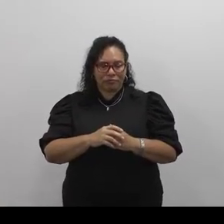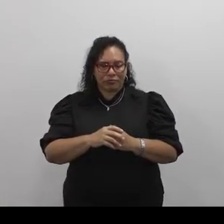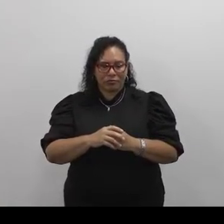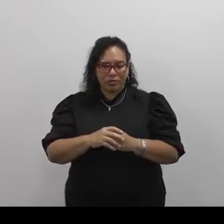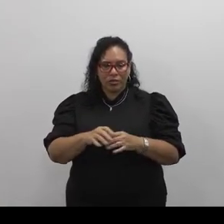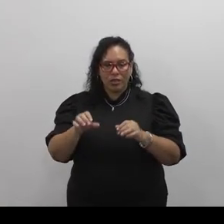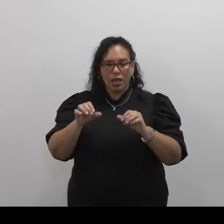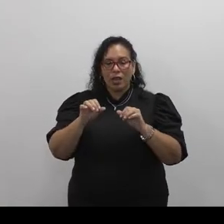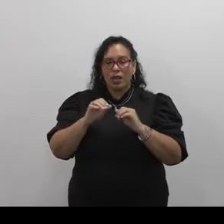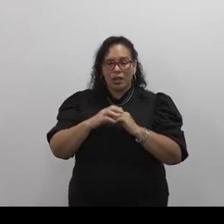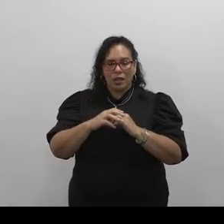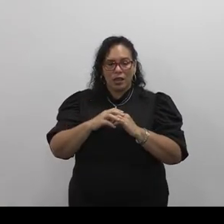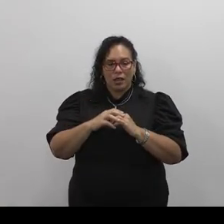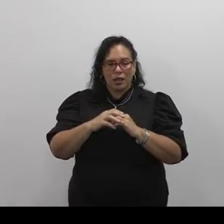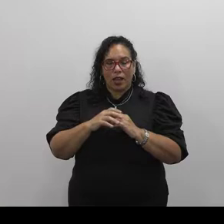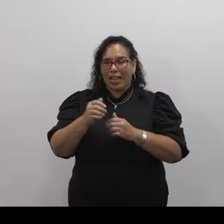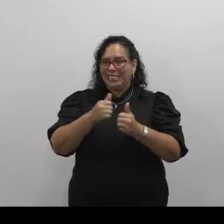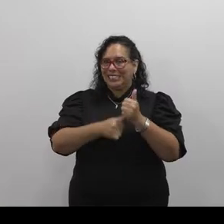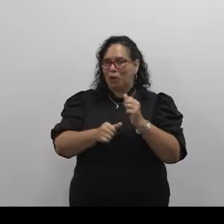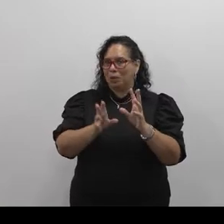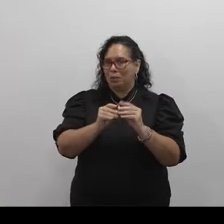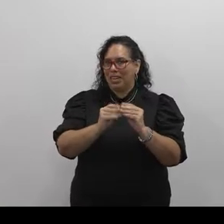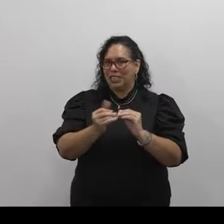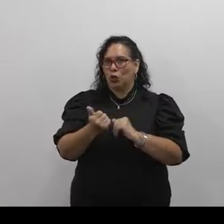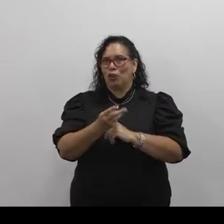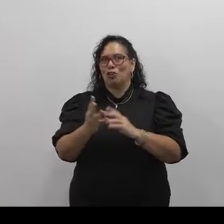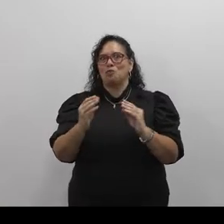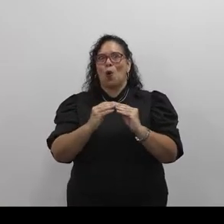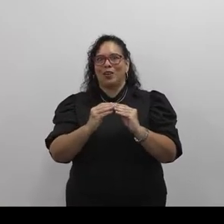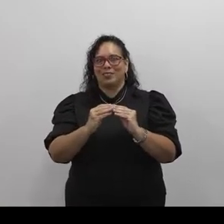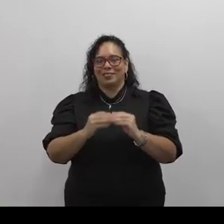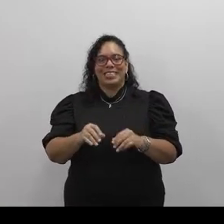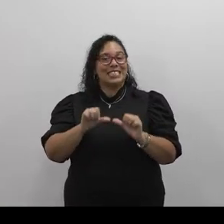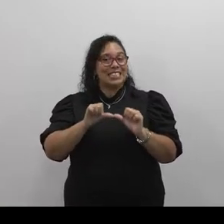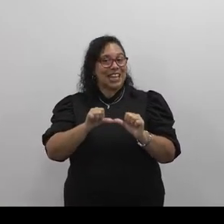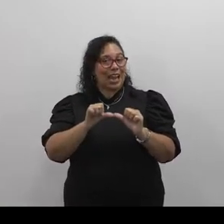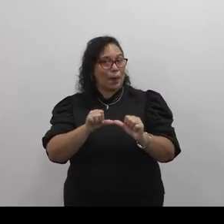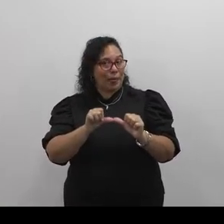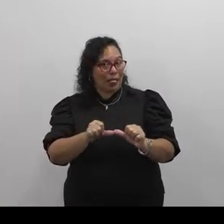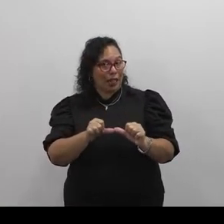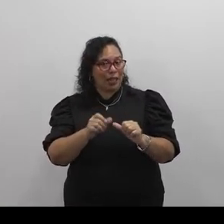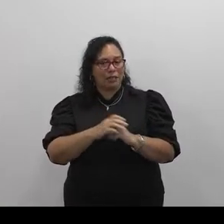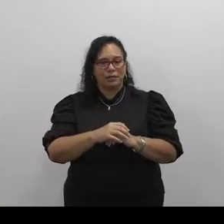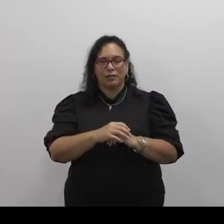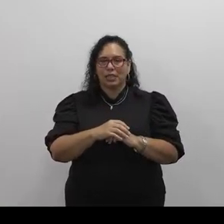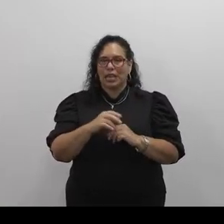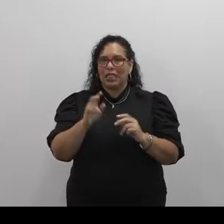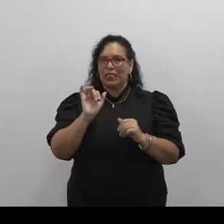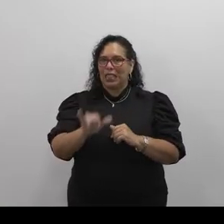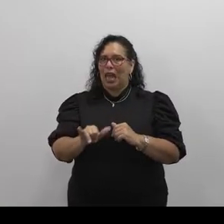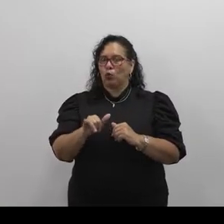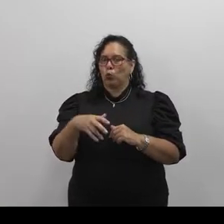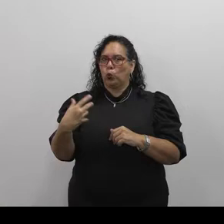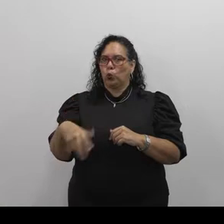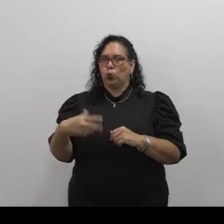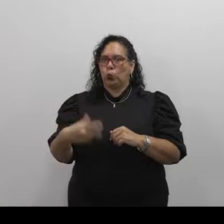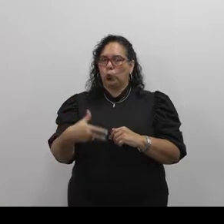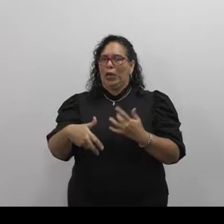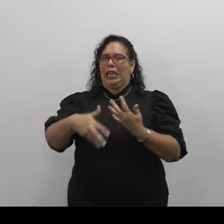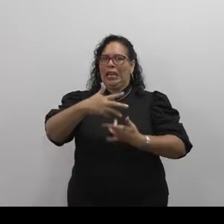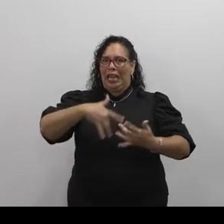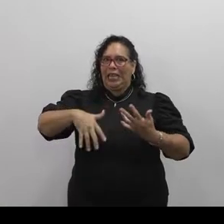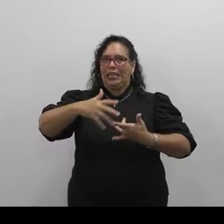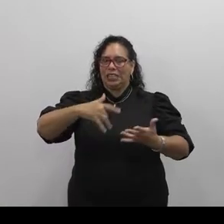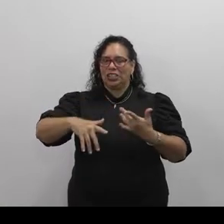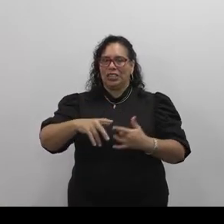Continuing on with that theme of subcommittees, there was a few more. So sustainability, and this one was very engaging. So again, this is one